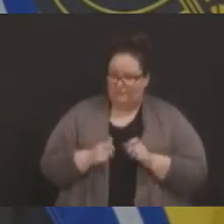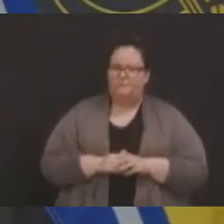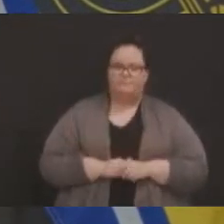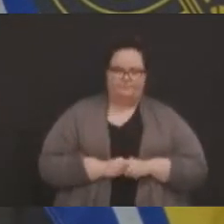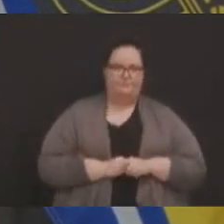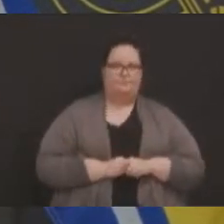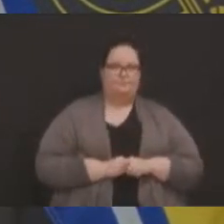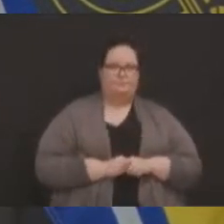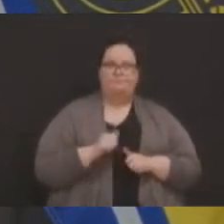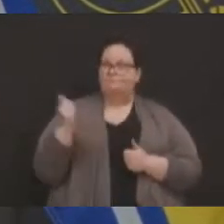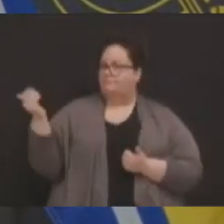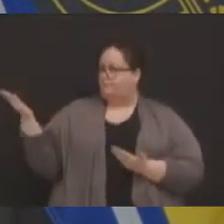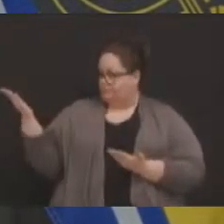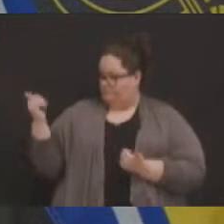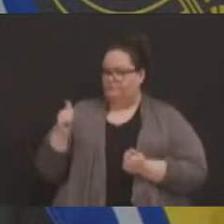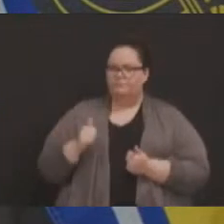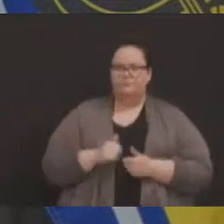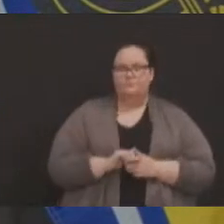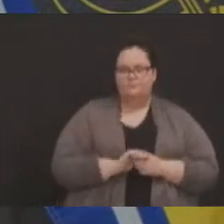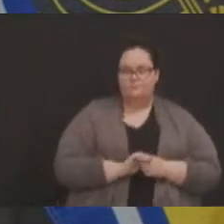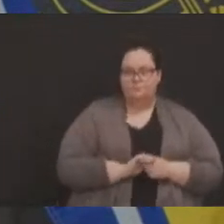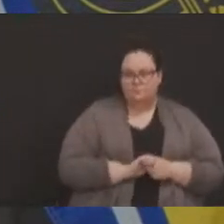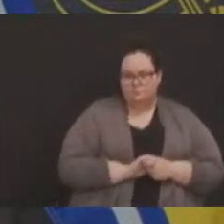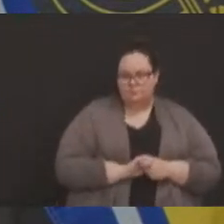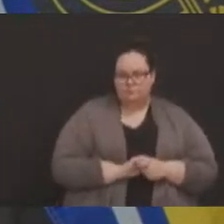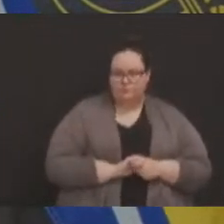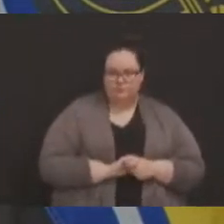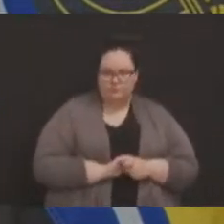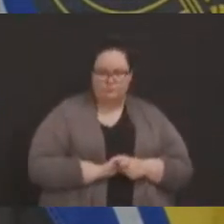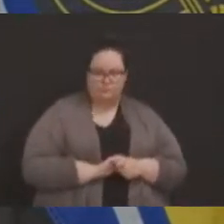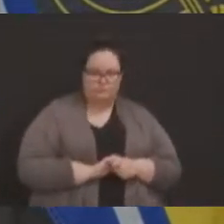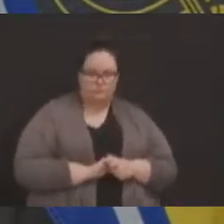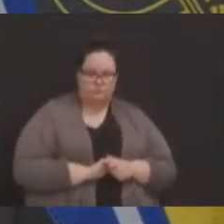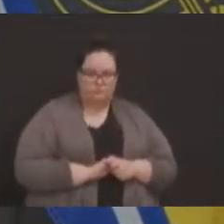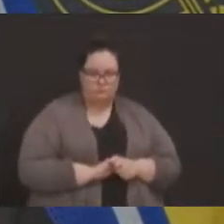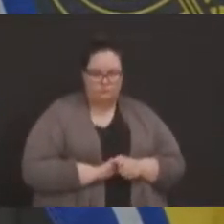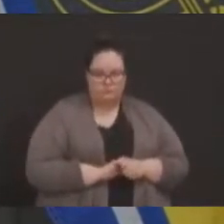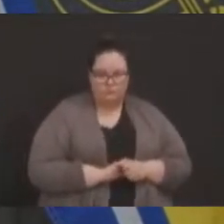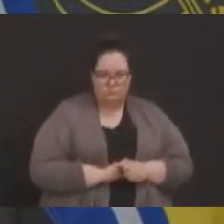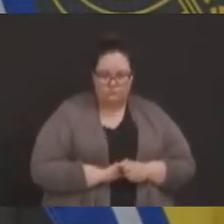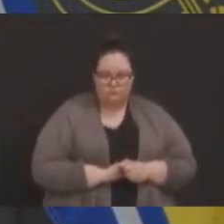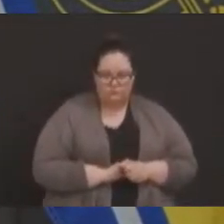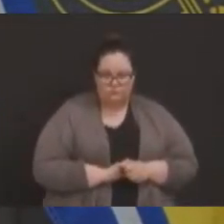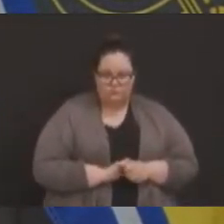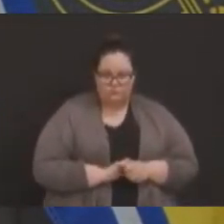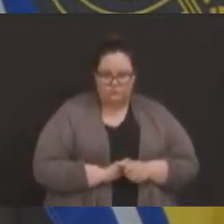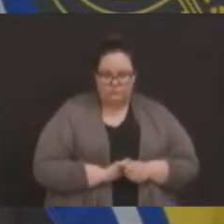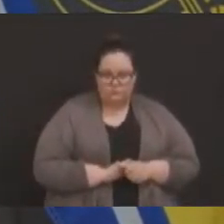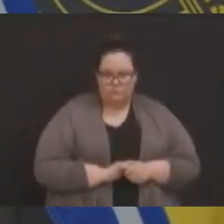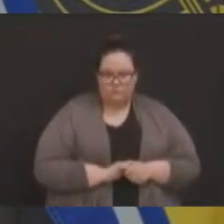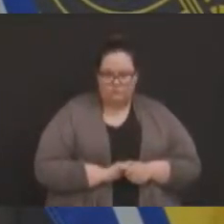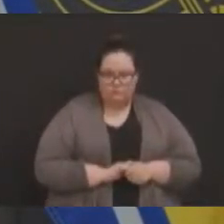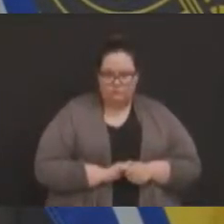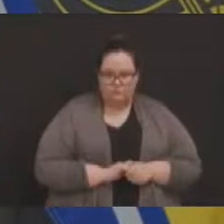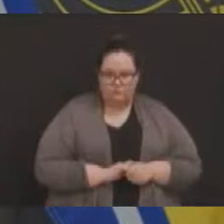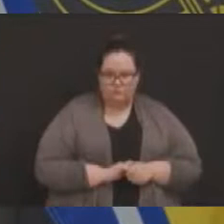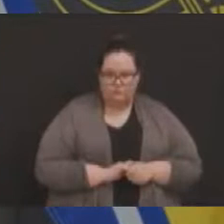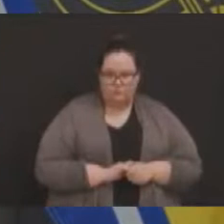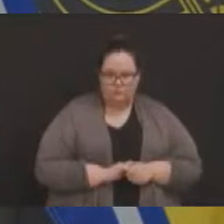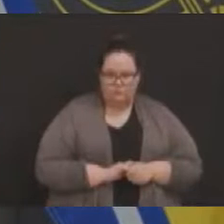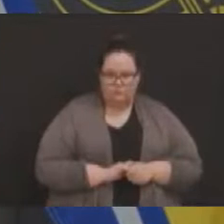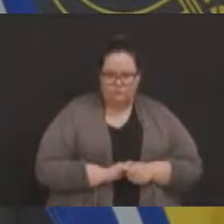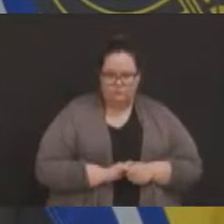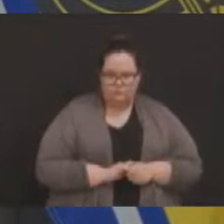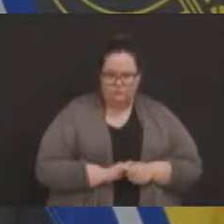the phenomenon of so-called long-haul COVID? In other words, those patients who have been diagnosed and treated for